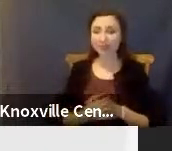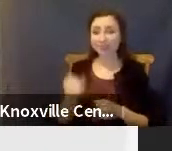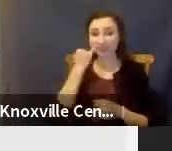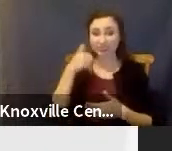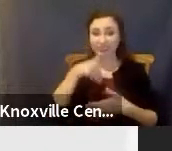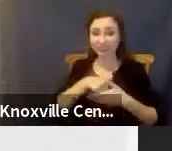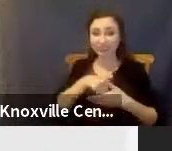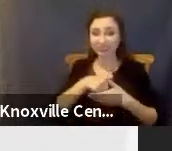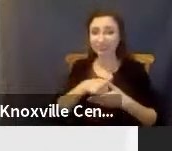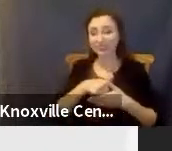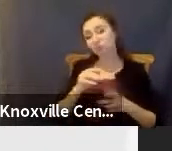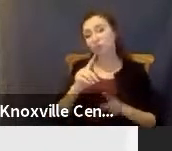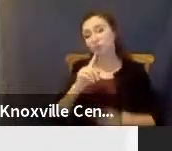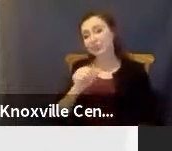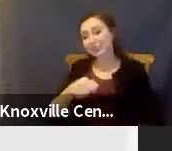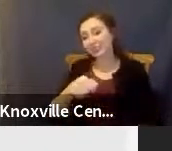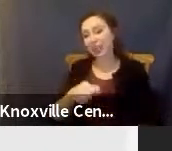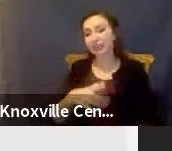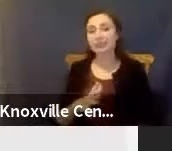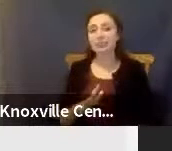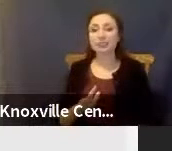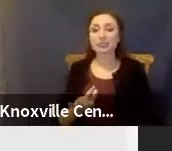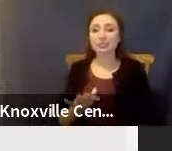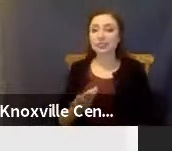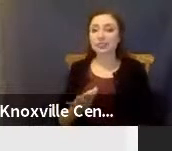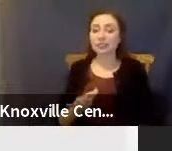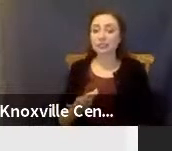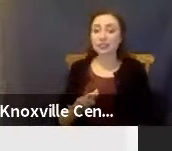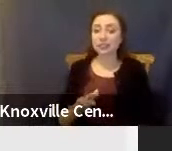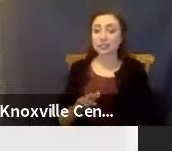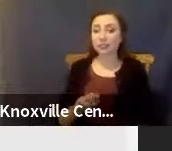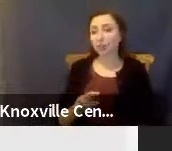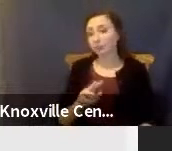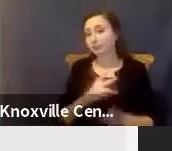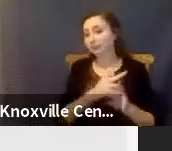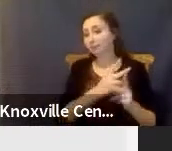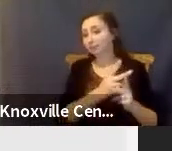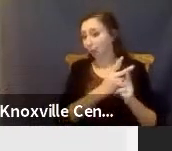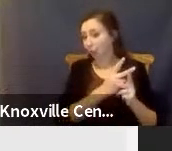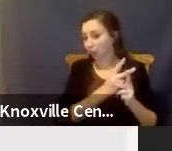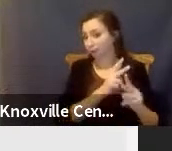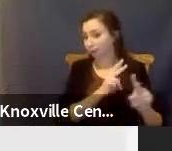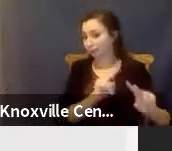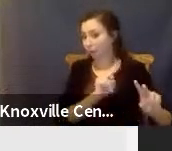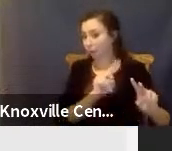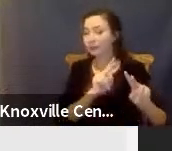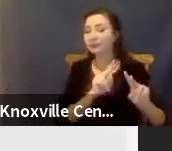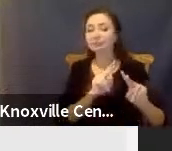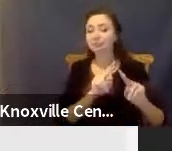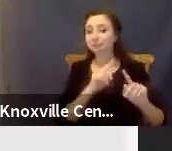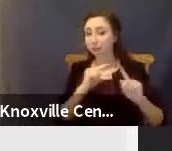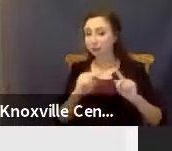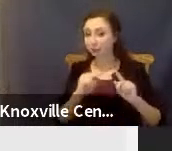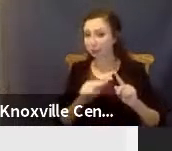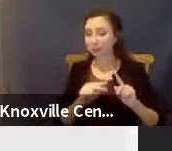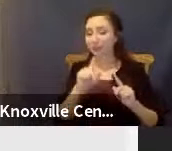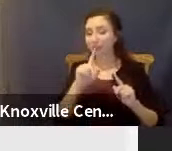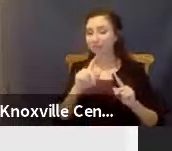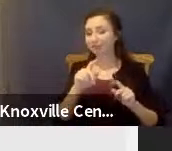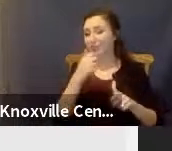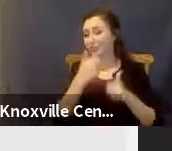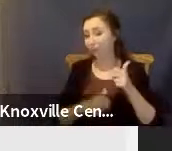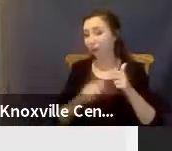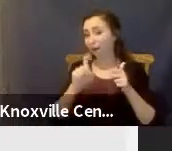inside, and granted, this is from a monitoring standpoint may be more difficult, and that I need that feedback because